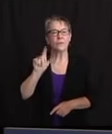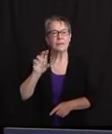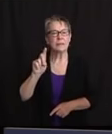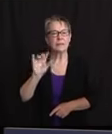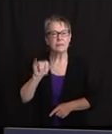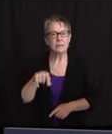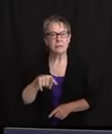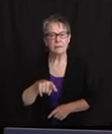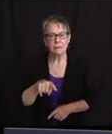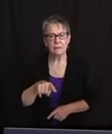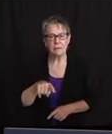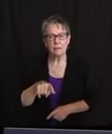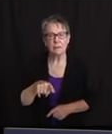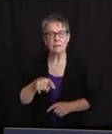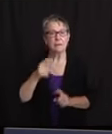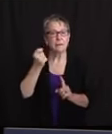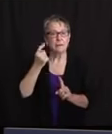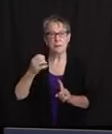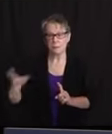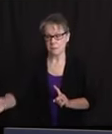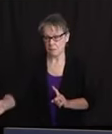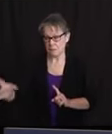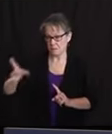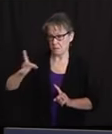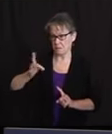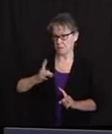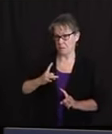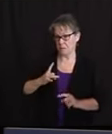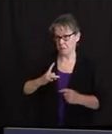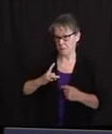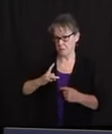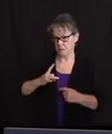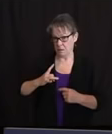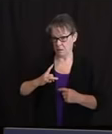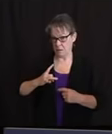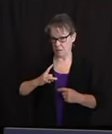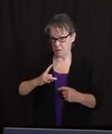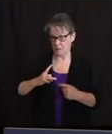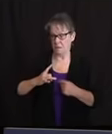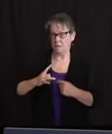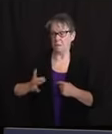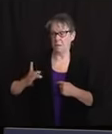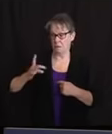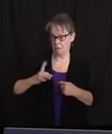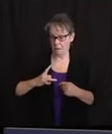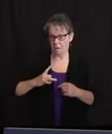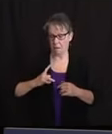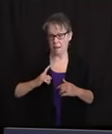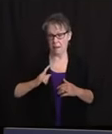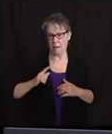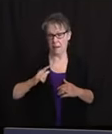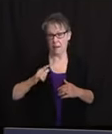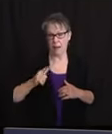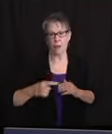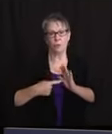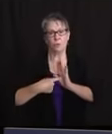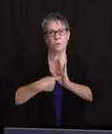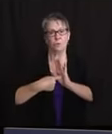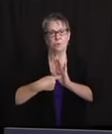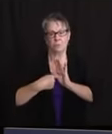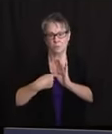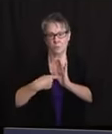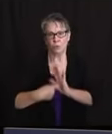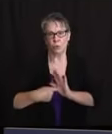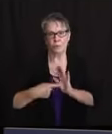would, if God forbid we actually had some sort of situation, we'd probably start seeing some sort